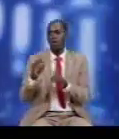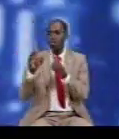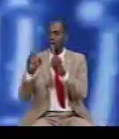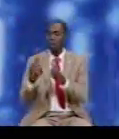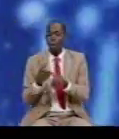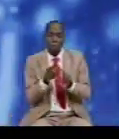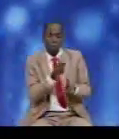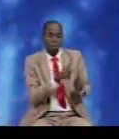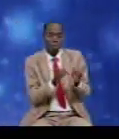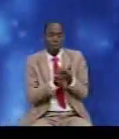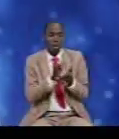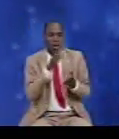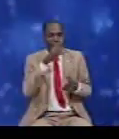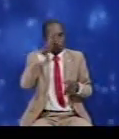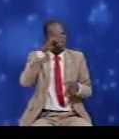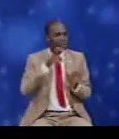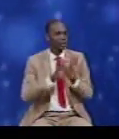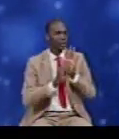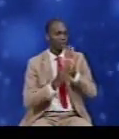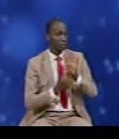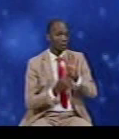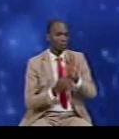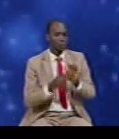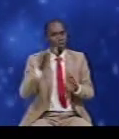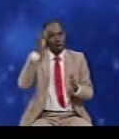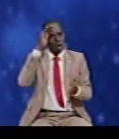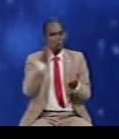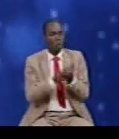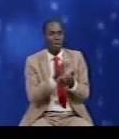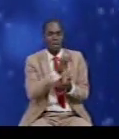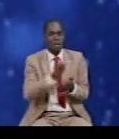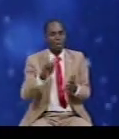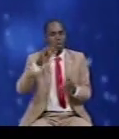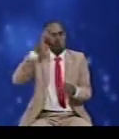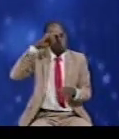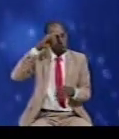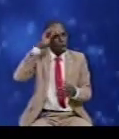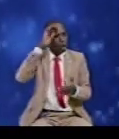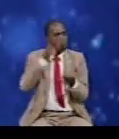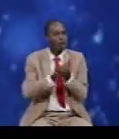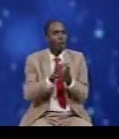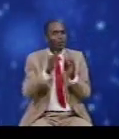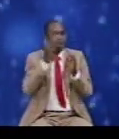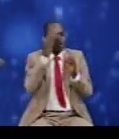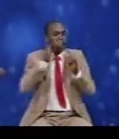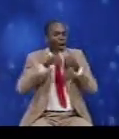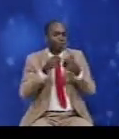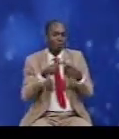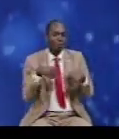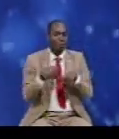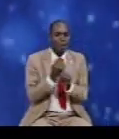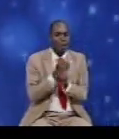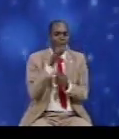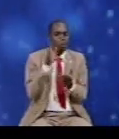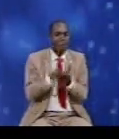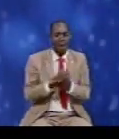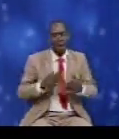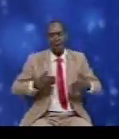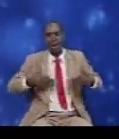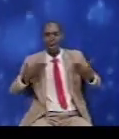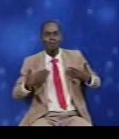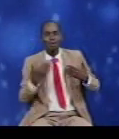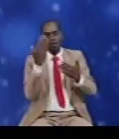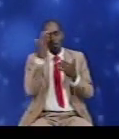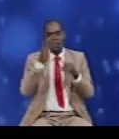wise, look at the husband, a wise husband knows how to keep the wife happy. He knows how to keep the